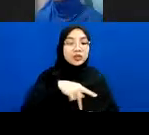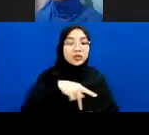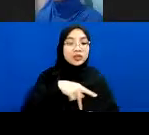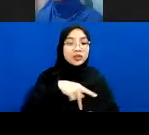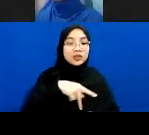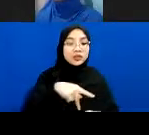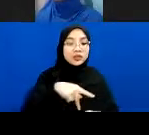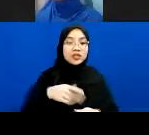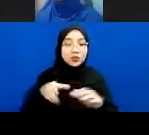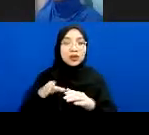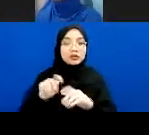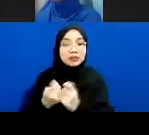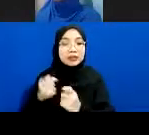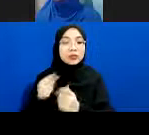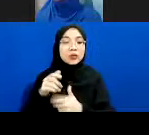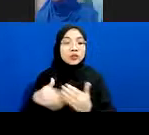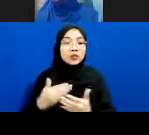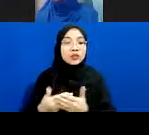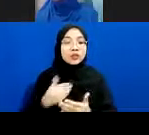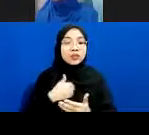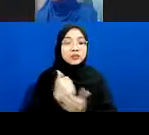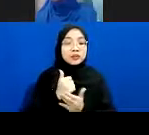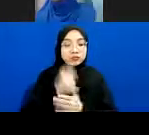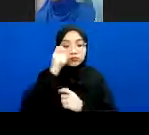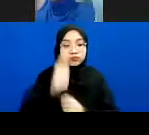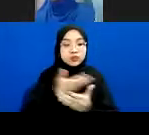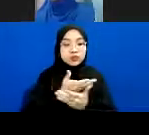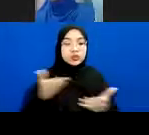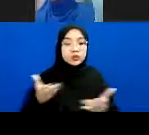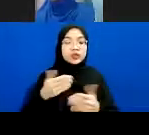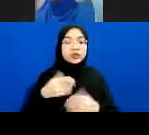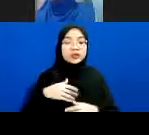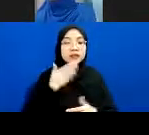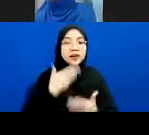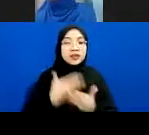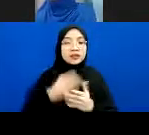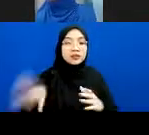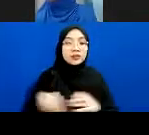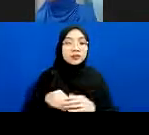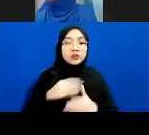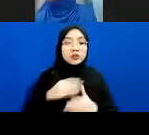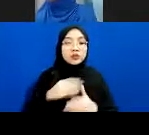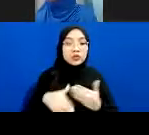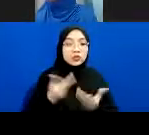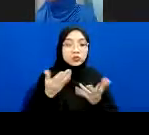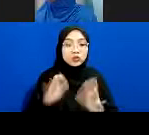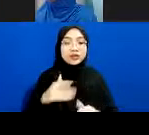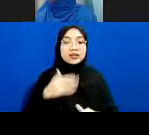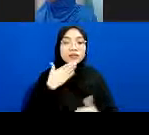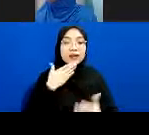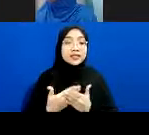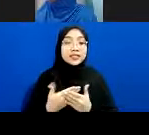appreciate everyone's contribution into this event, and I look forward to seeing you all next year. Bye for